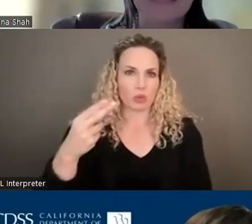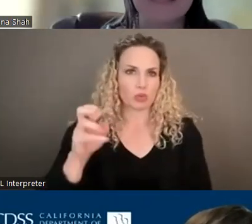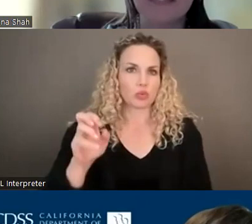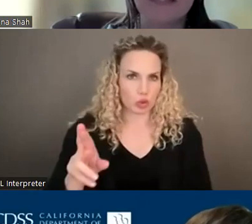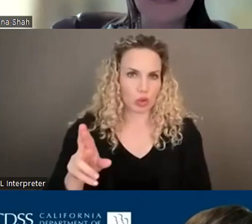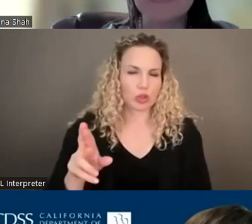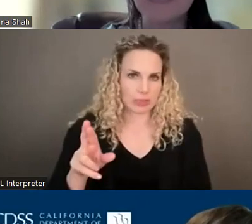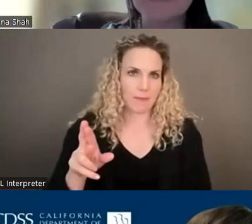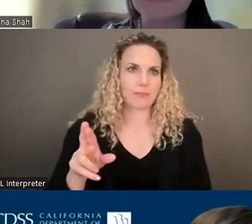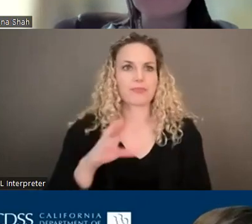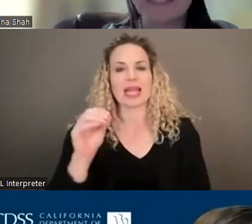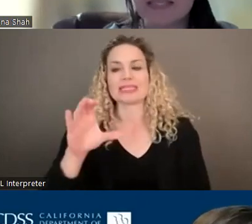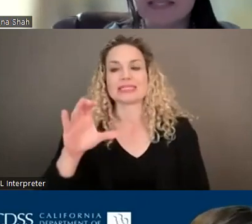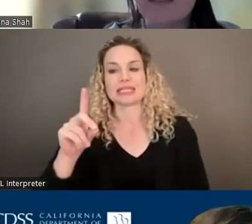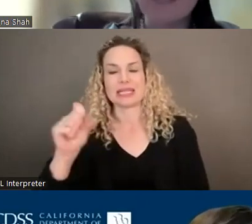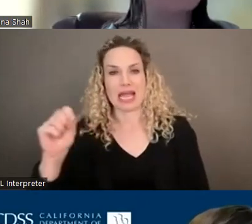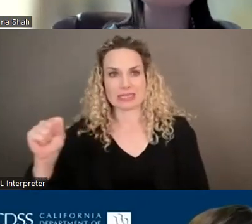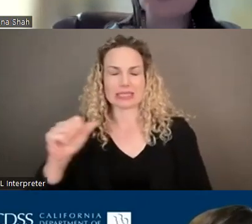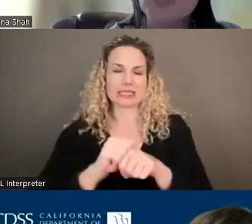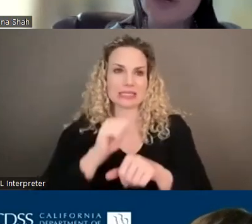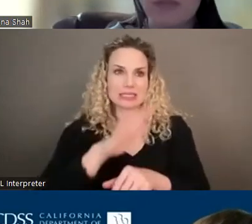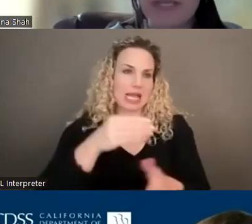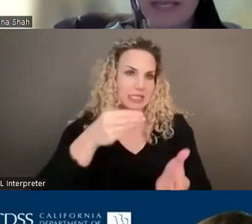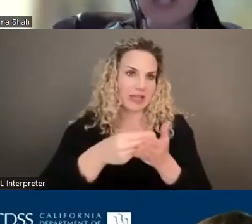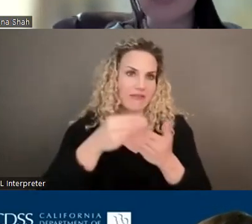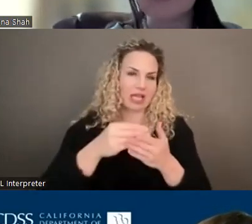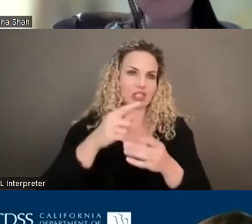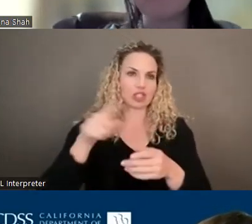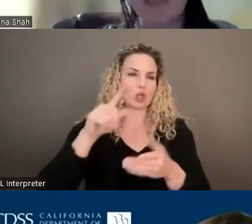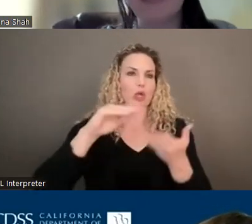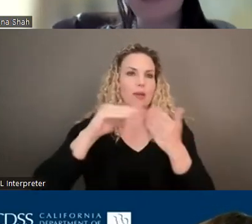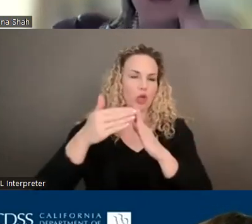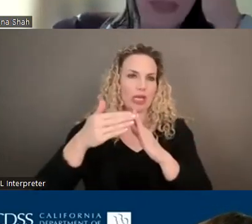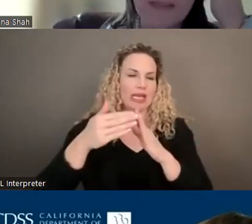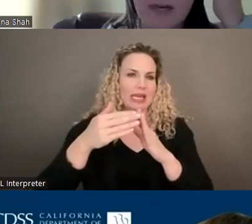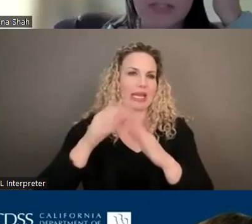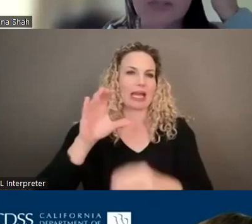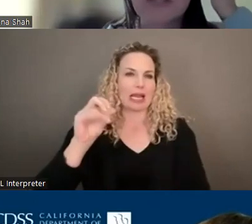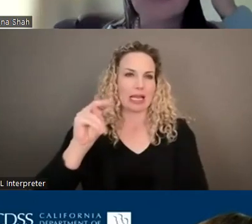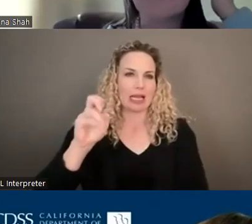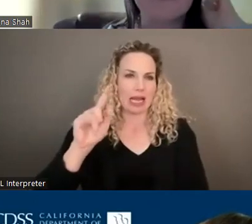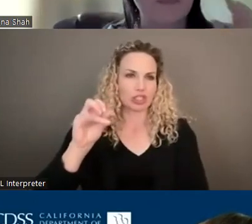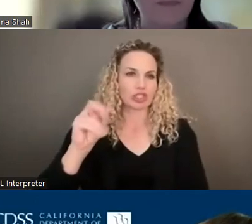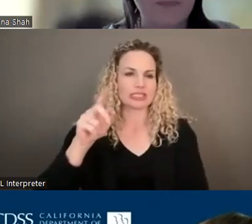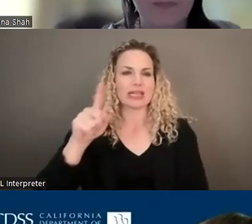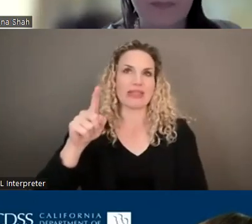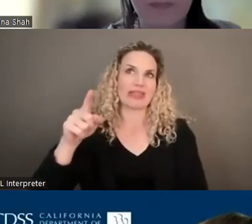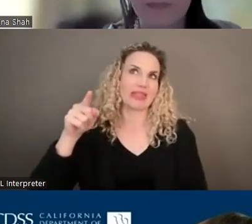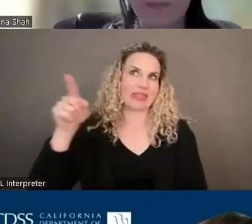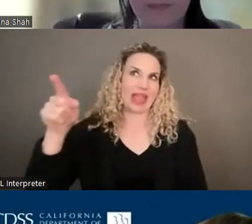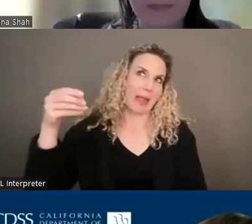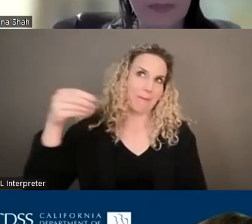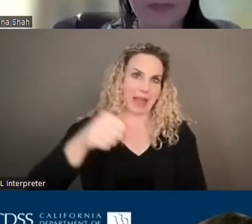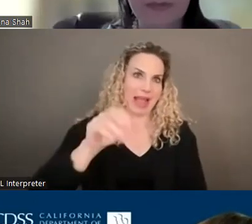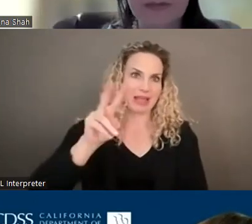And CDSS sends the funds to Community Connections, and then they pay the vouchers. Okay,